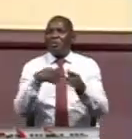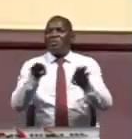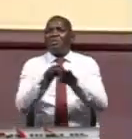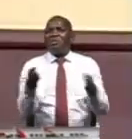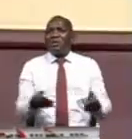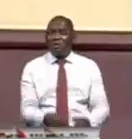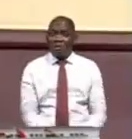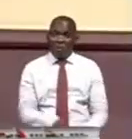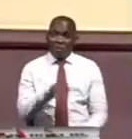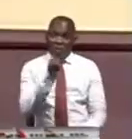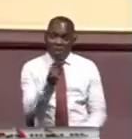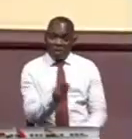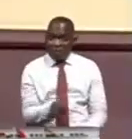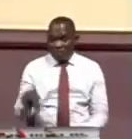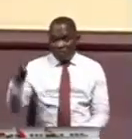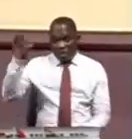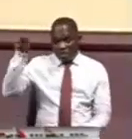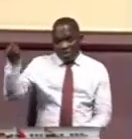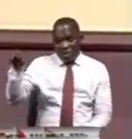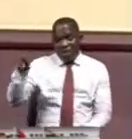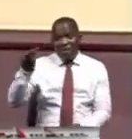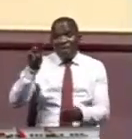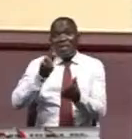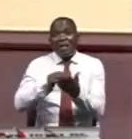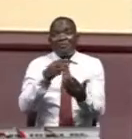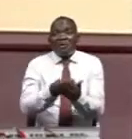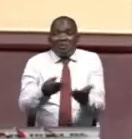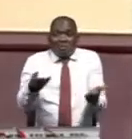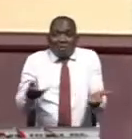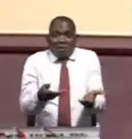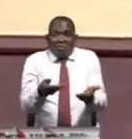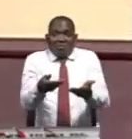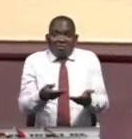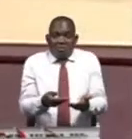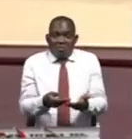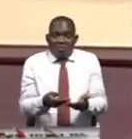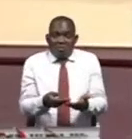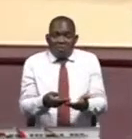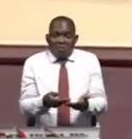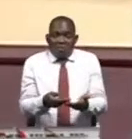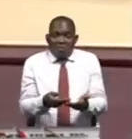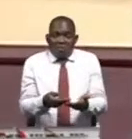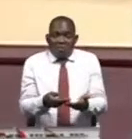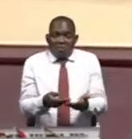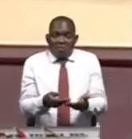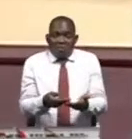the record of his evidence is before the court. If I put it to you,